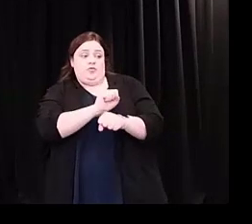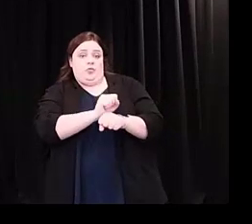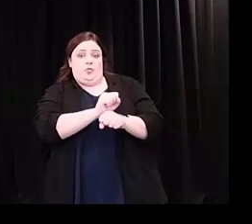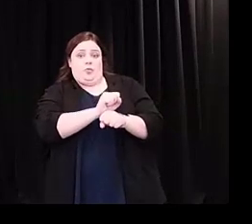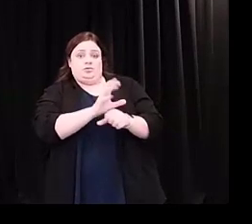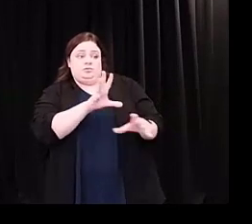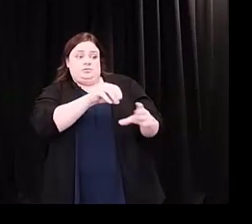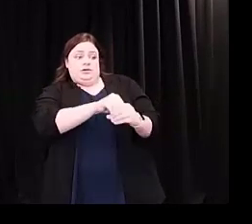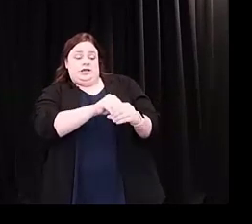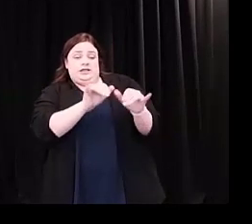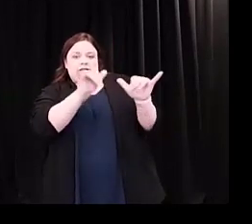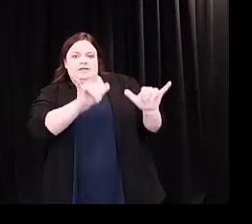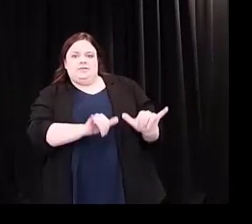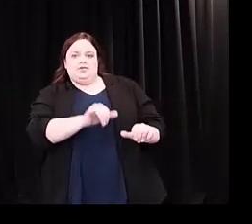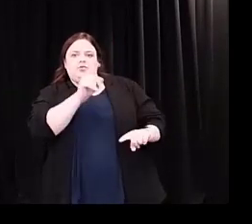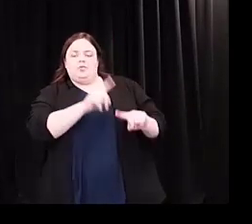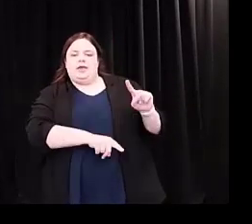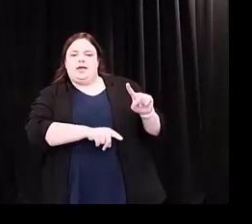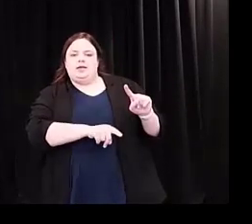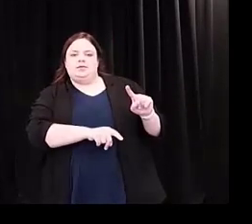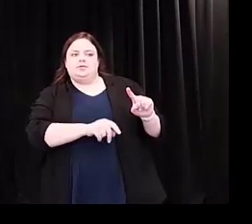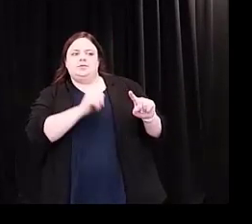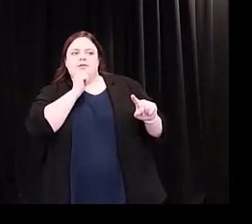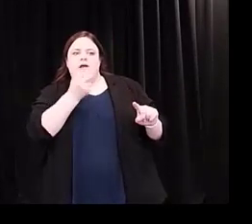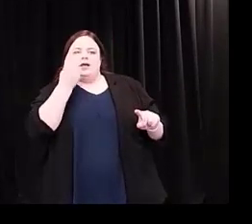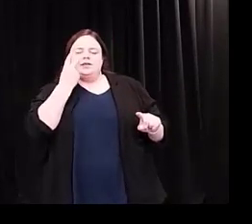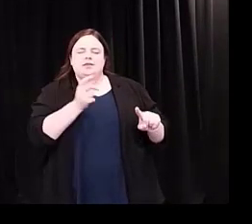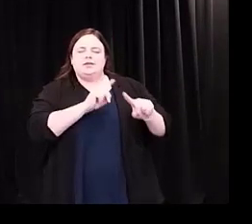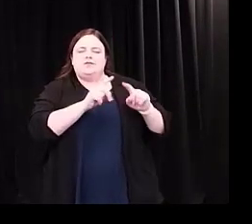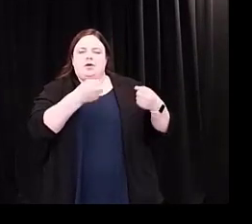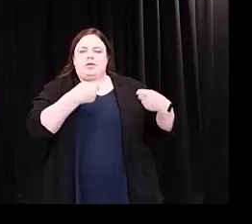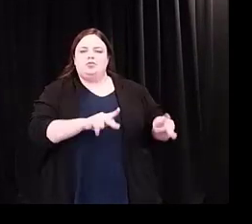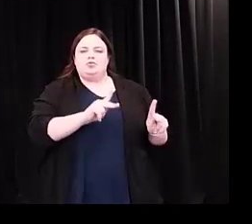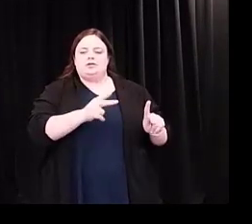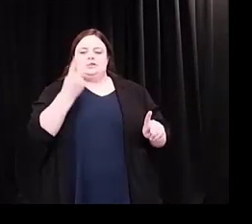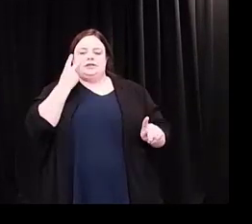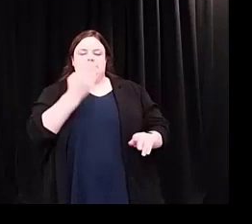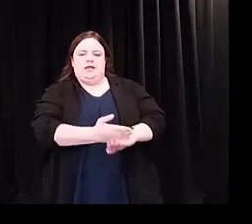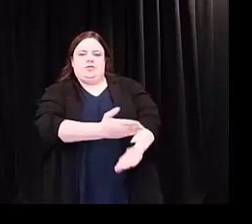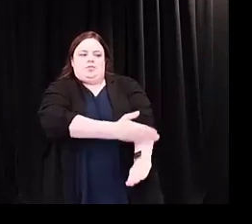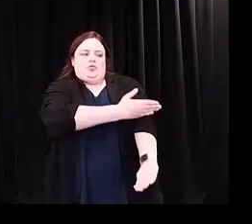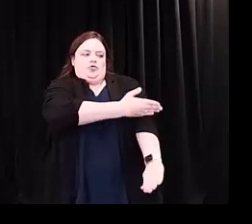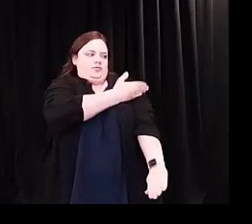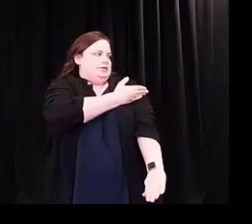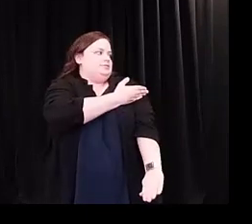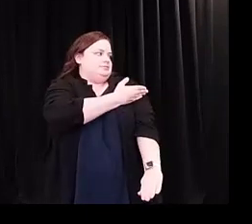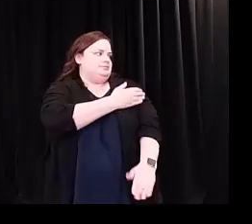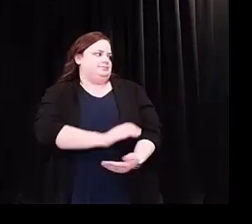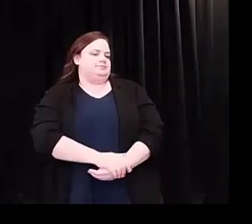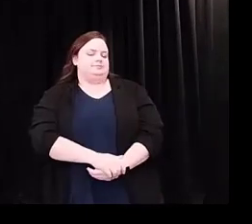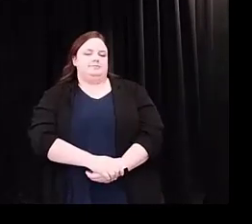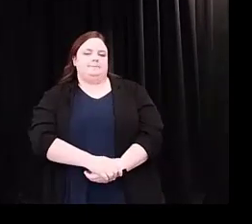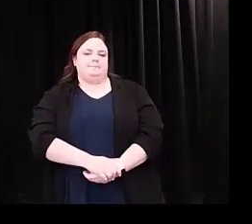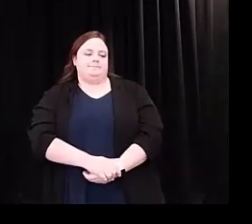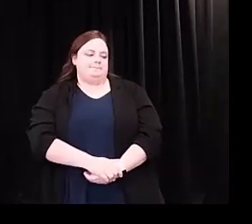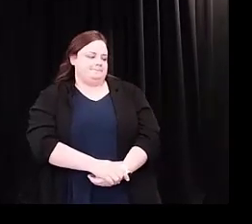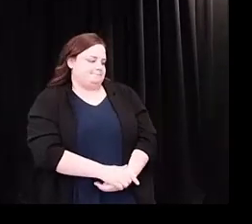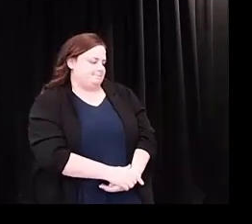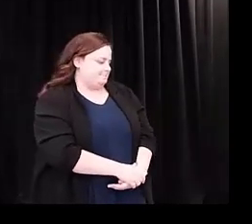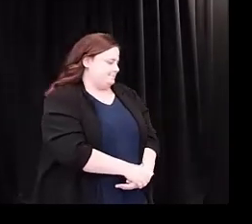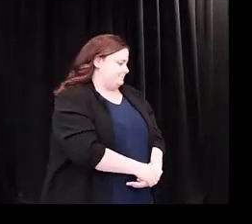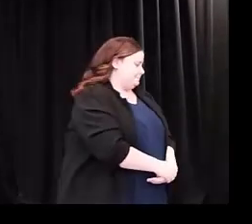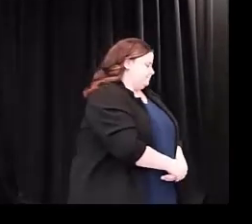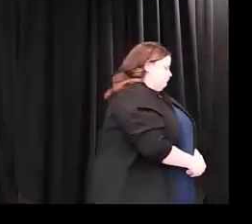the system, you can't kind of unsee these opportunities to make these improvements. So these easy steps equal quick